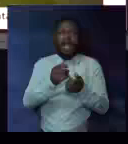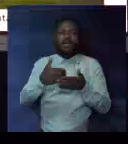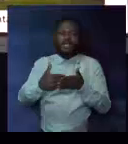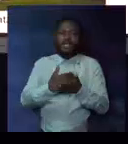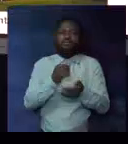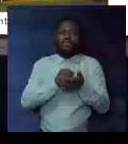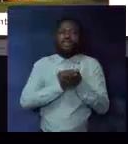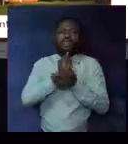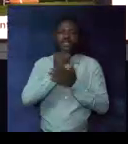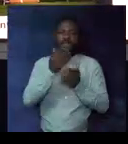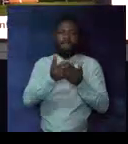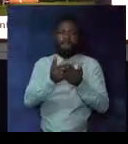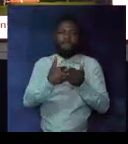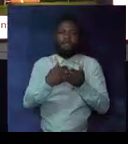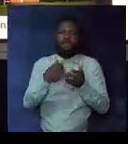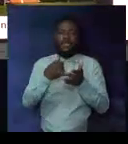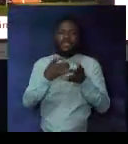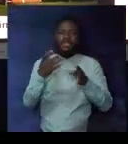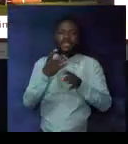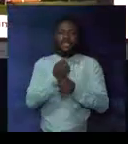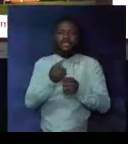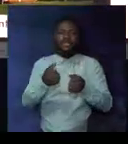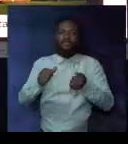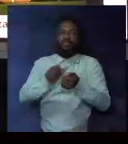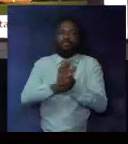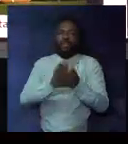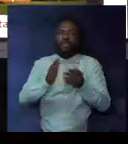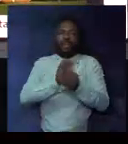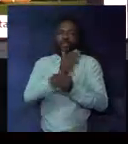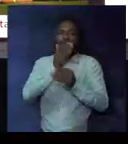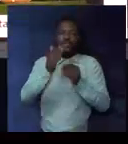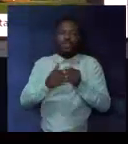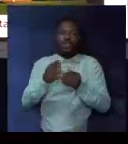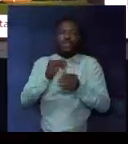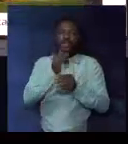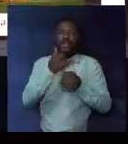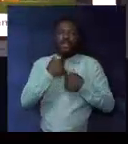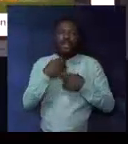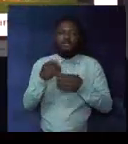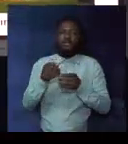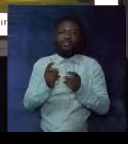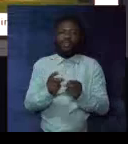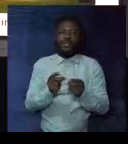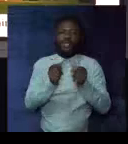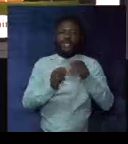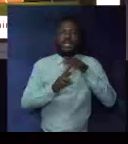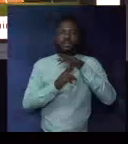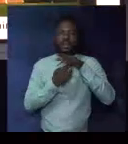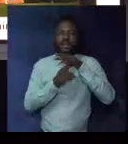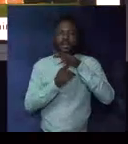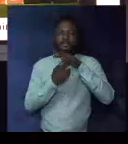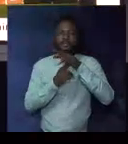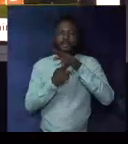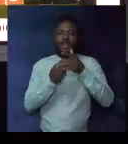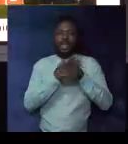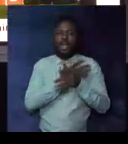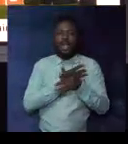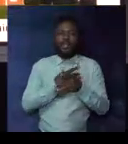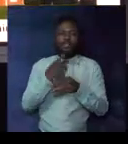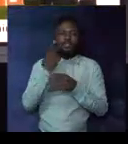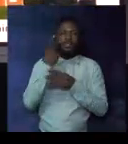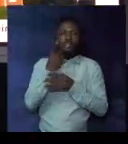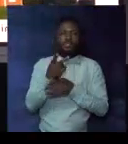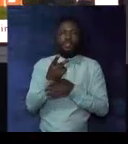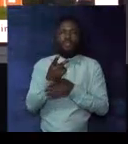how new it is. Before it gets spoiled totally, they have quickly repair